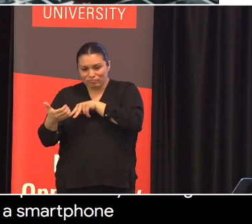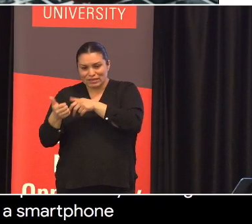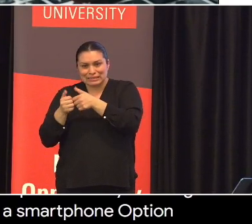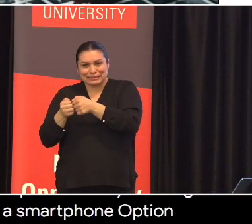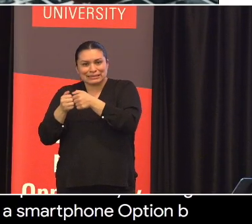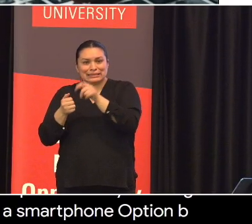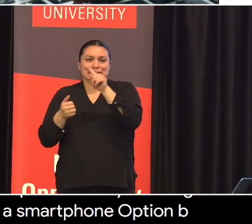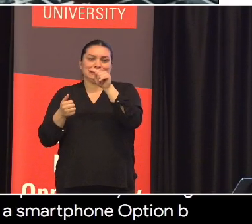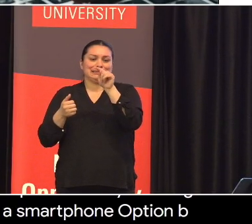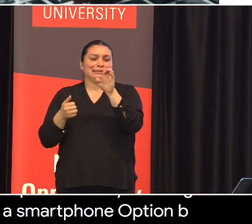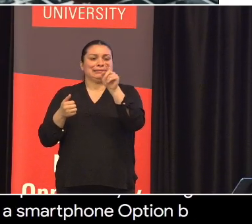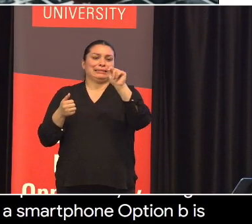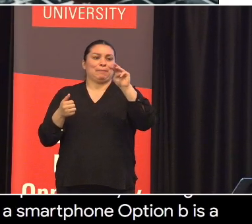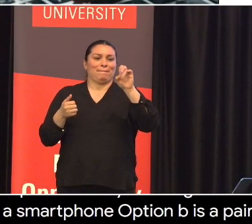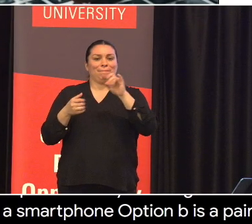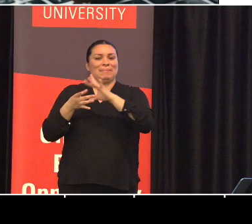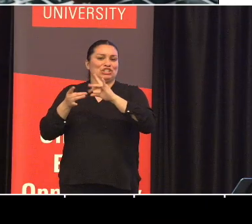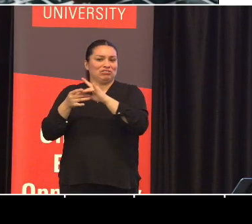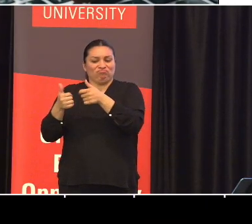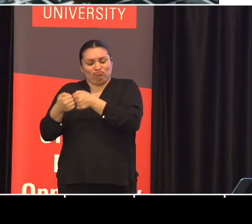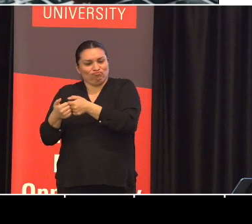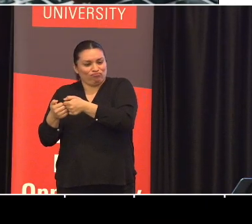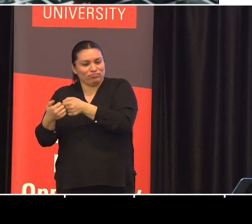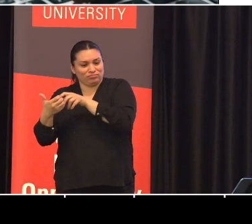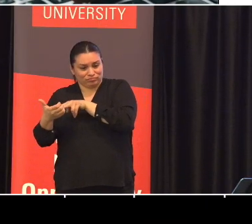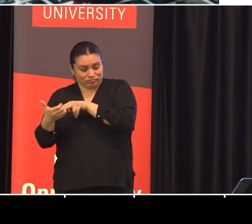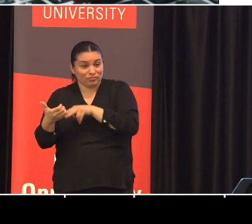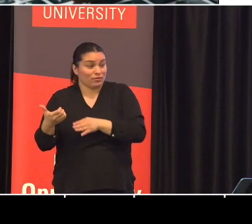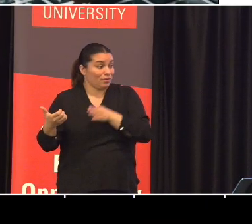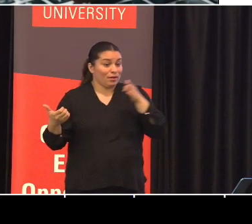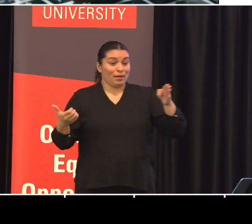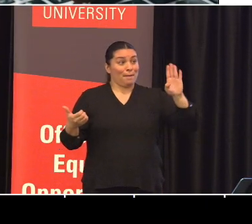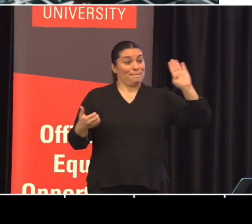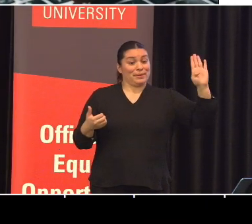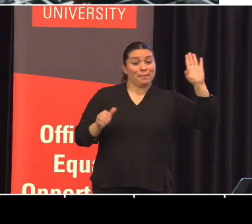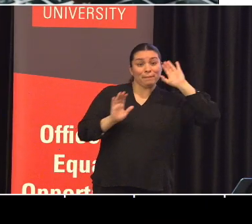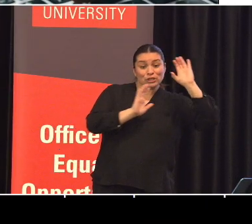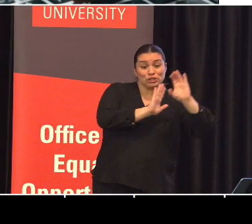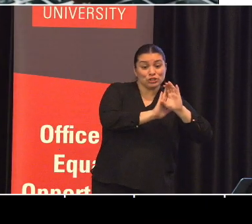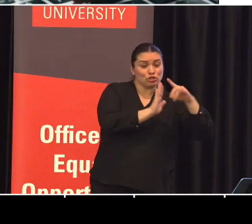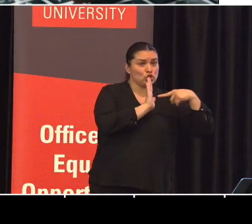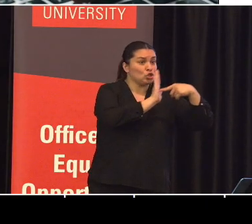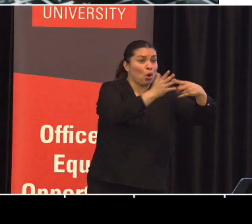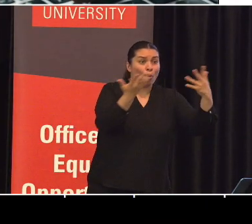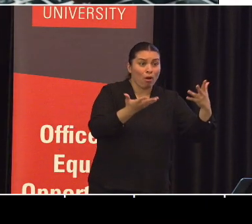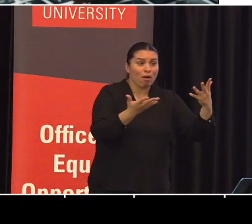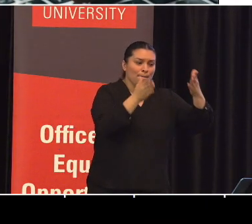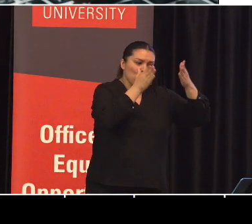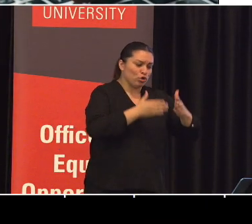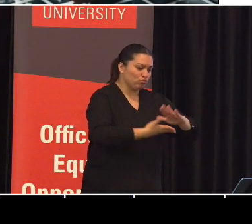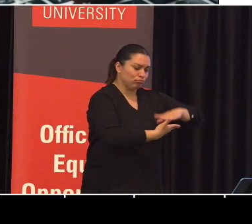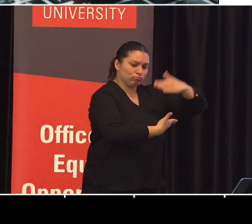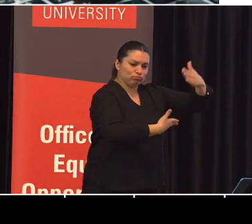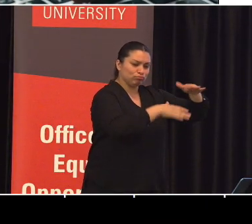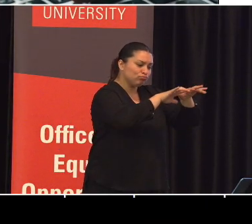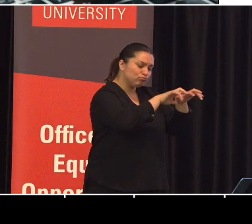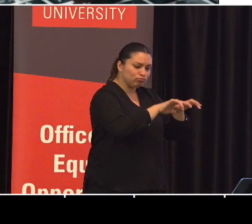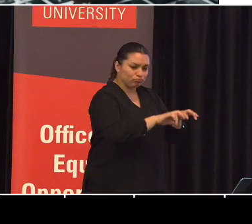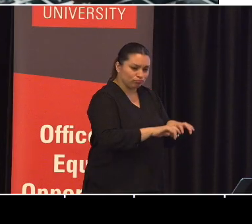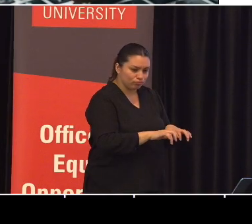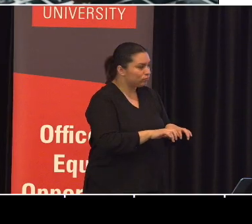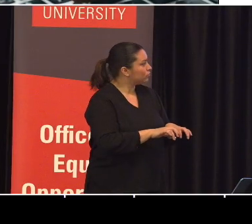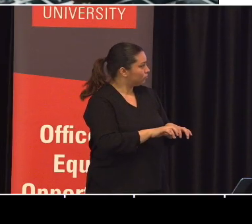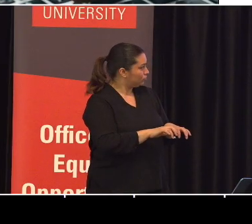Option B is a pair of hands typing on a laptop, and on the screen there is an envelope with other